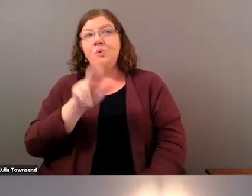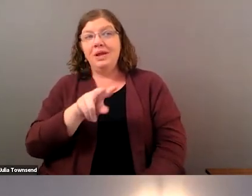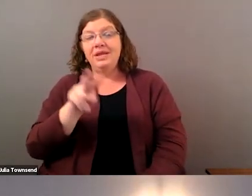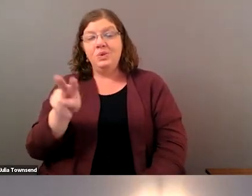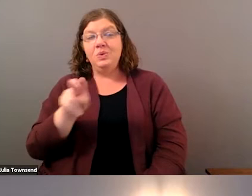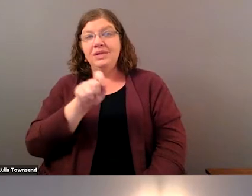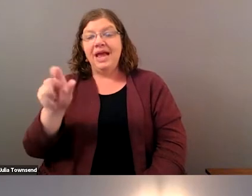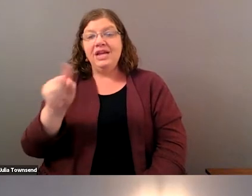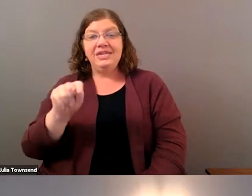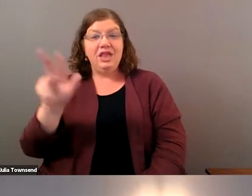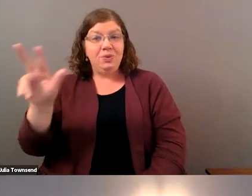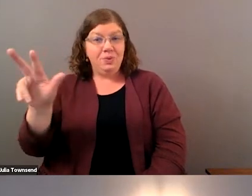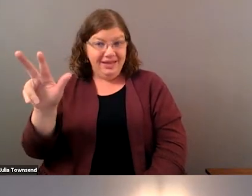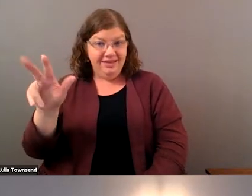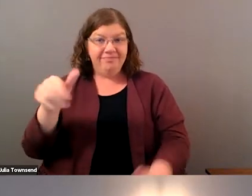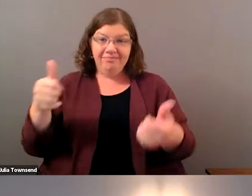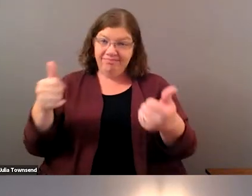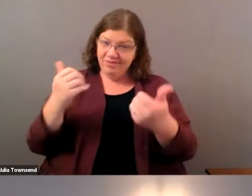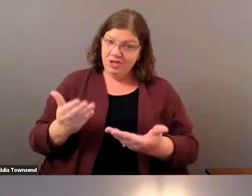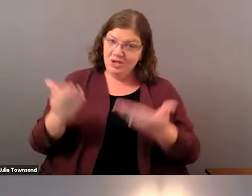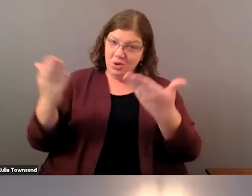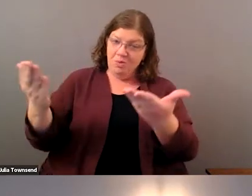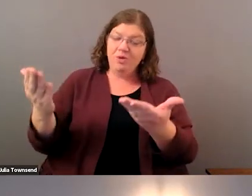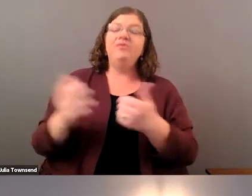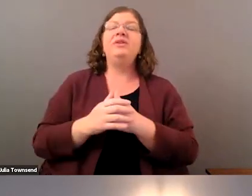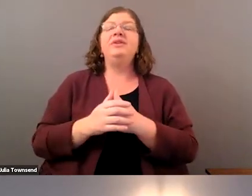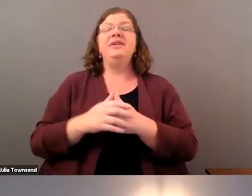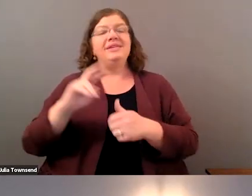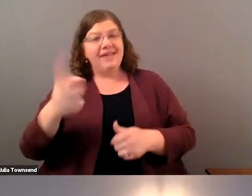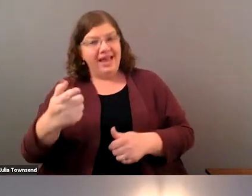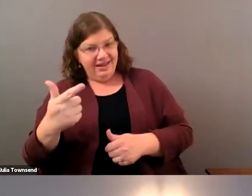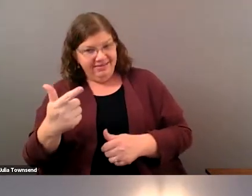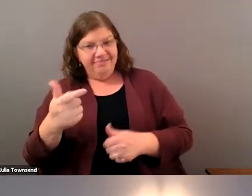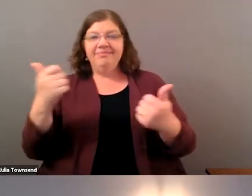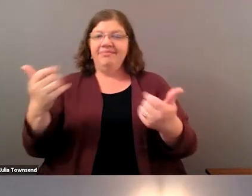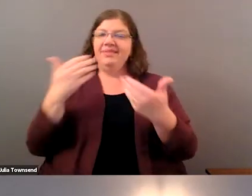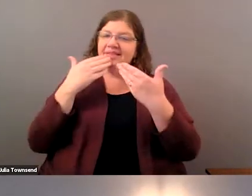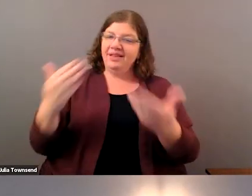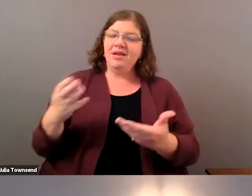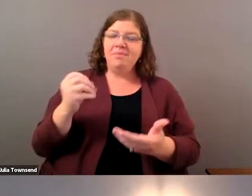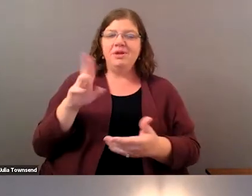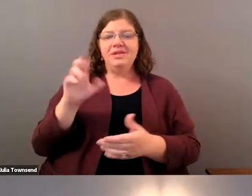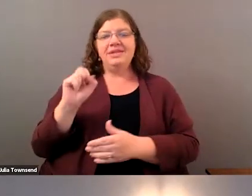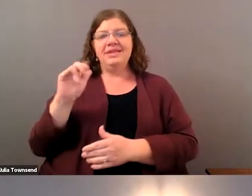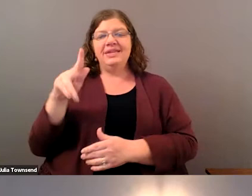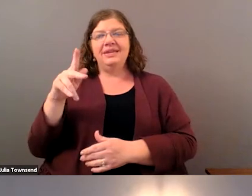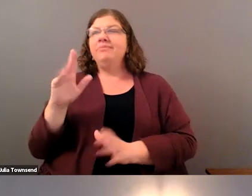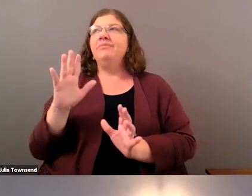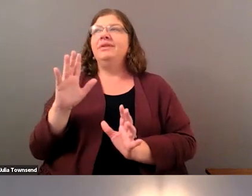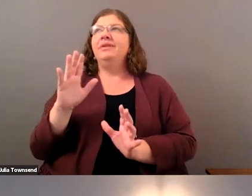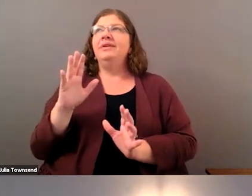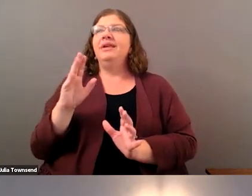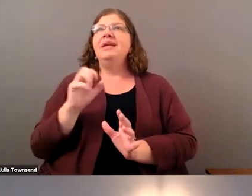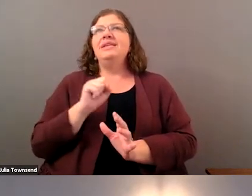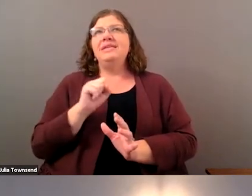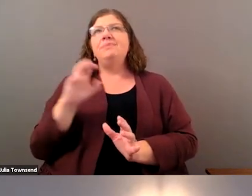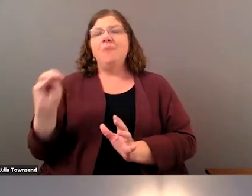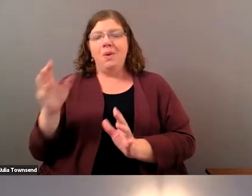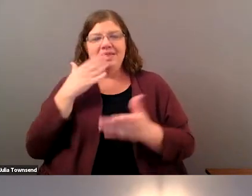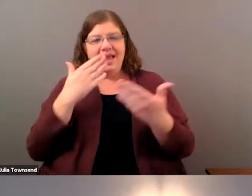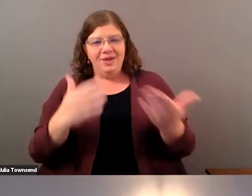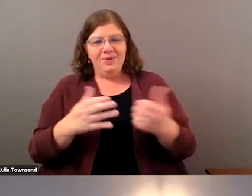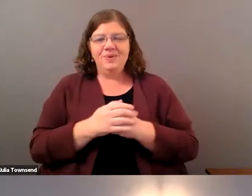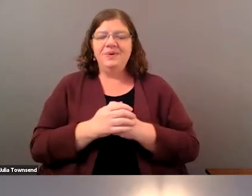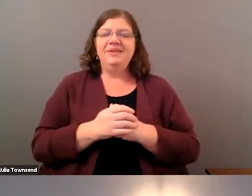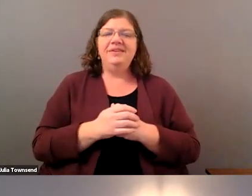2122-T3? So moved. Thank you, Ms. Munoz. And a second? Second. Ms. Ms. Sims Moten, thank you. All in favor,